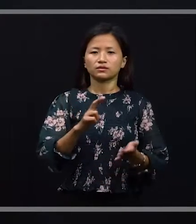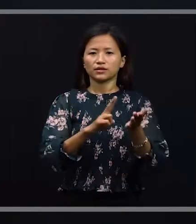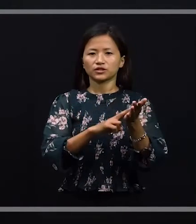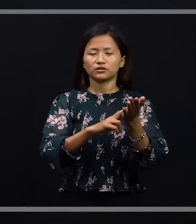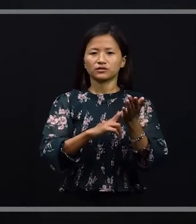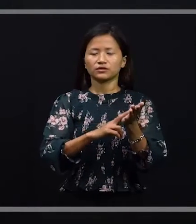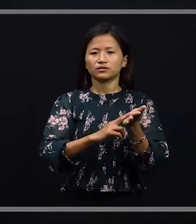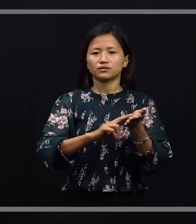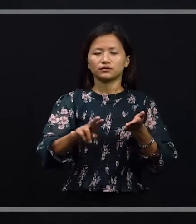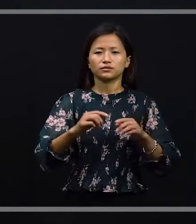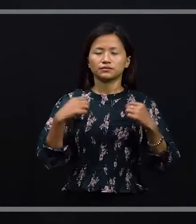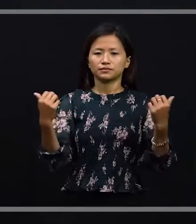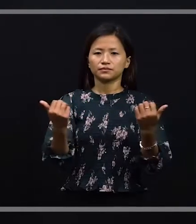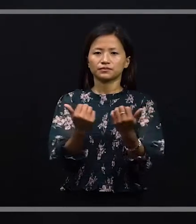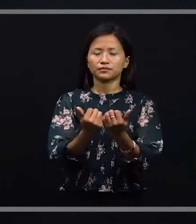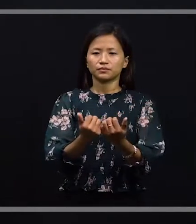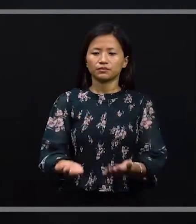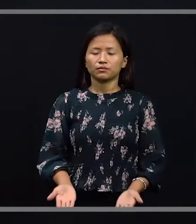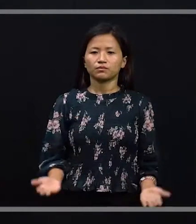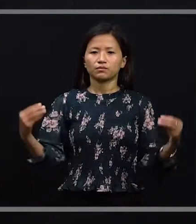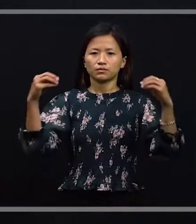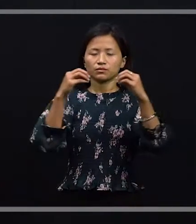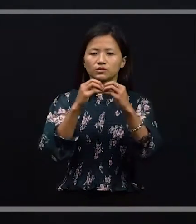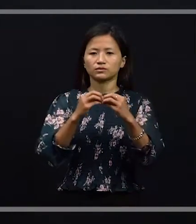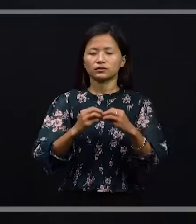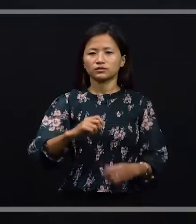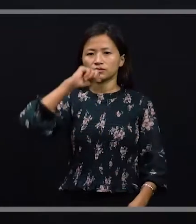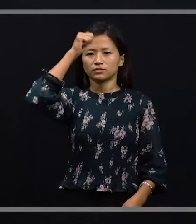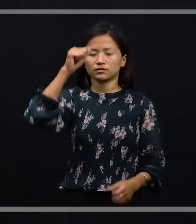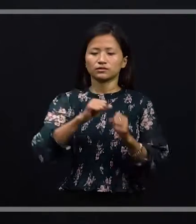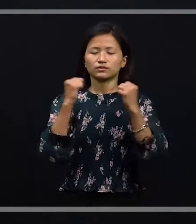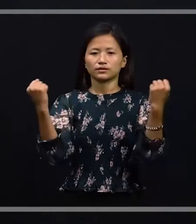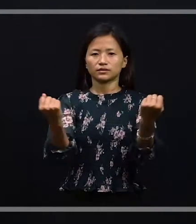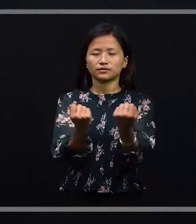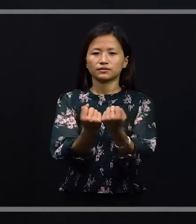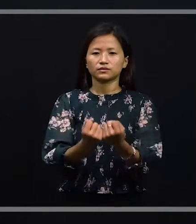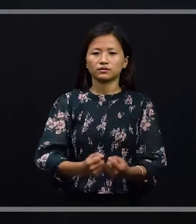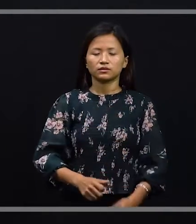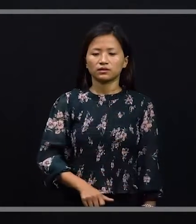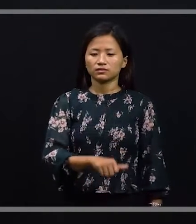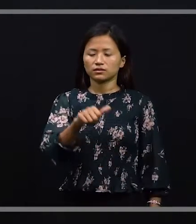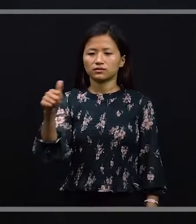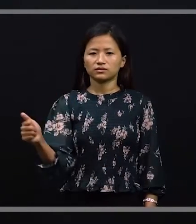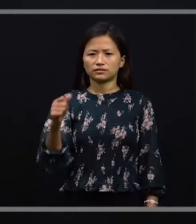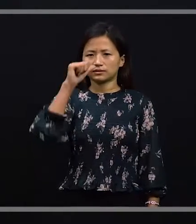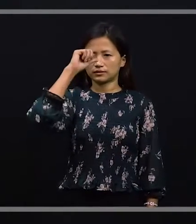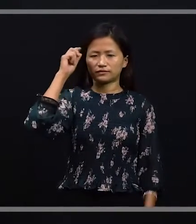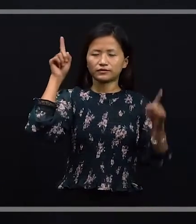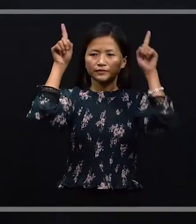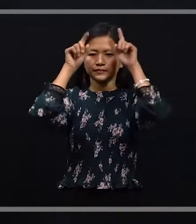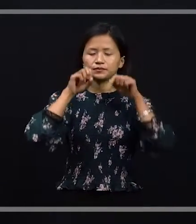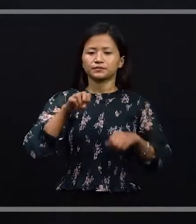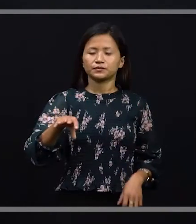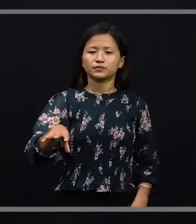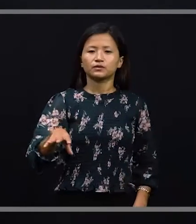torture from the other caste, okay. So some of the evils of this caste system were enmity and